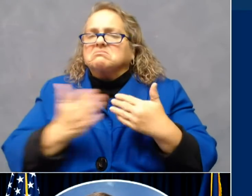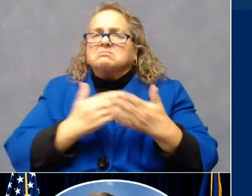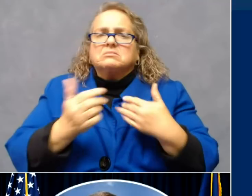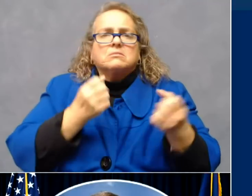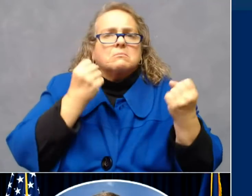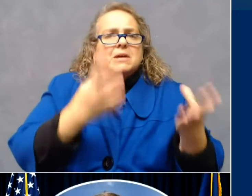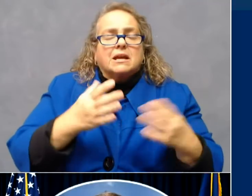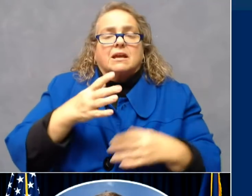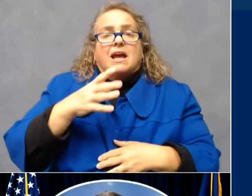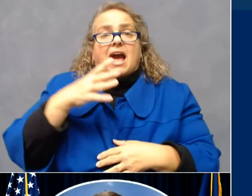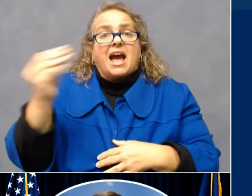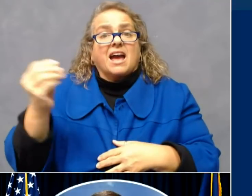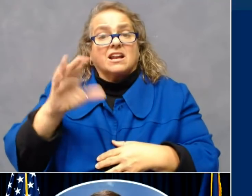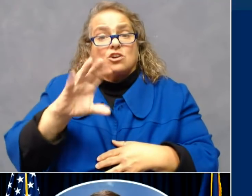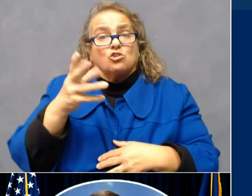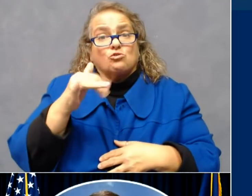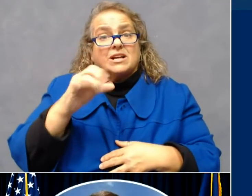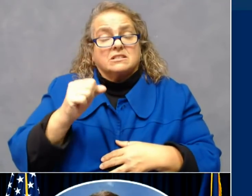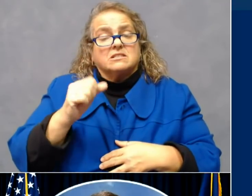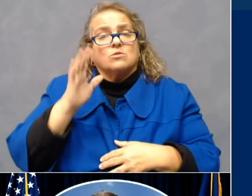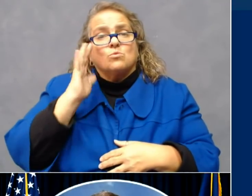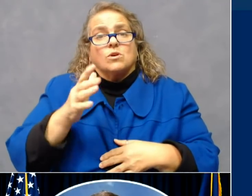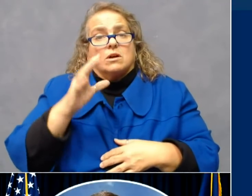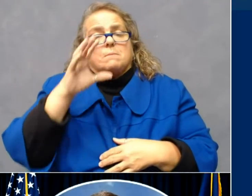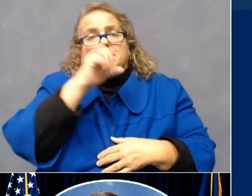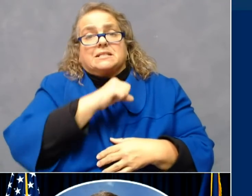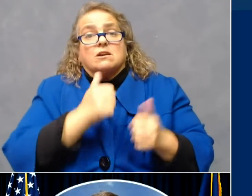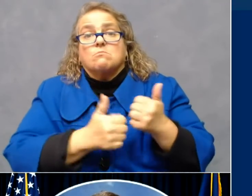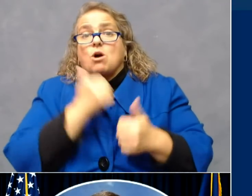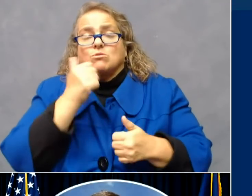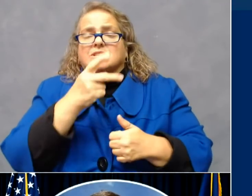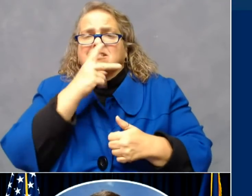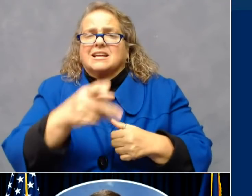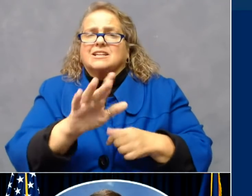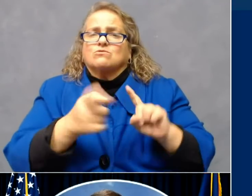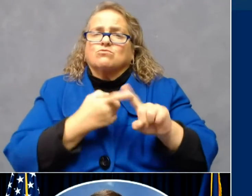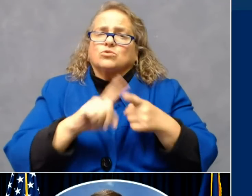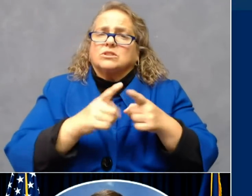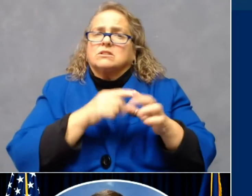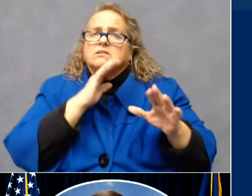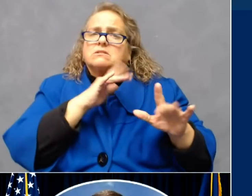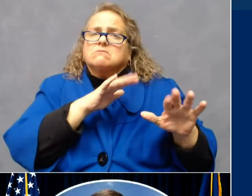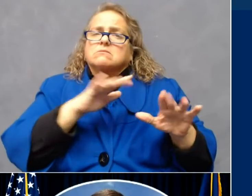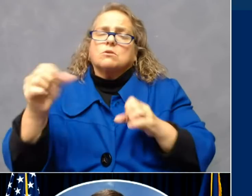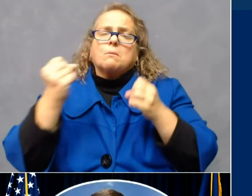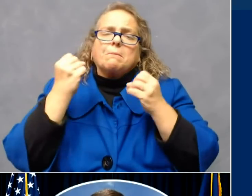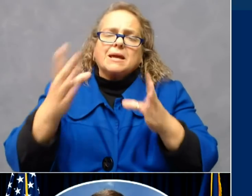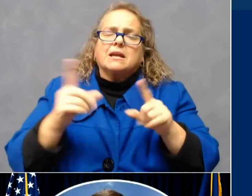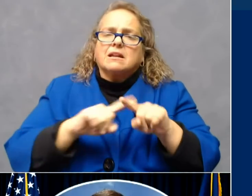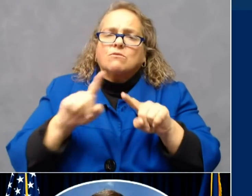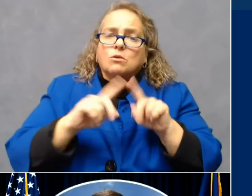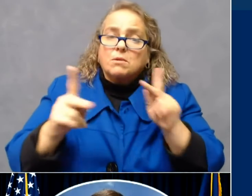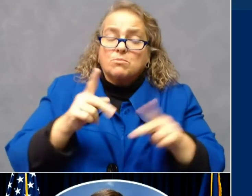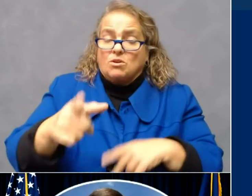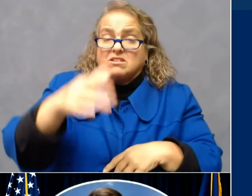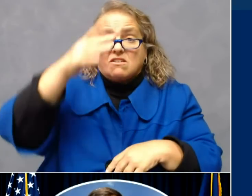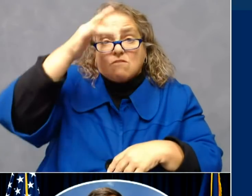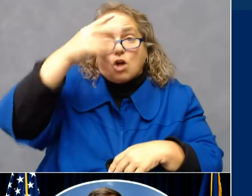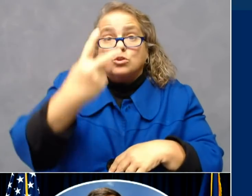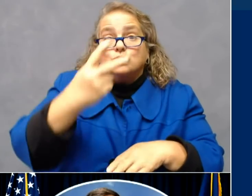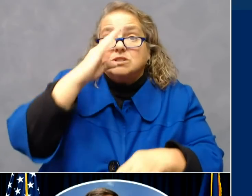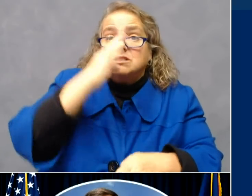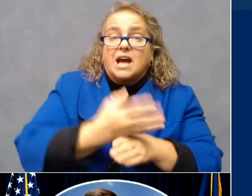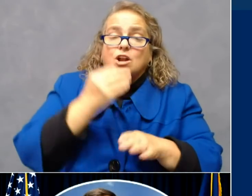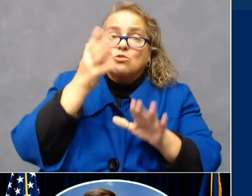Above everything else, Bruce was a loving husband to Mickey, a father to 2 sons, and a grandfather to 5 children. He was a